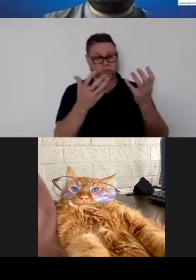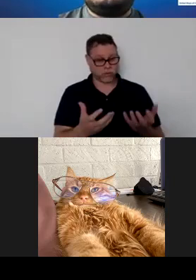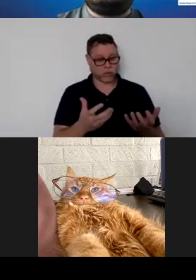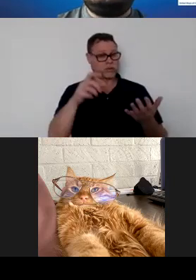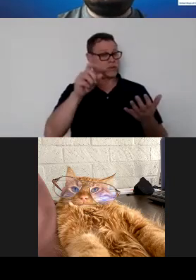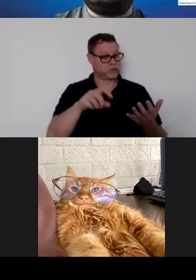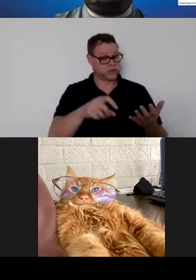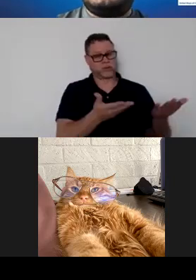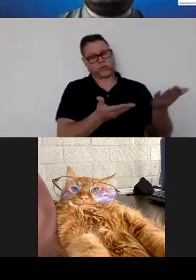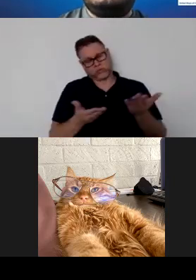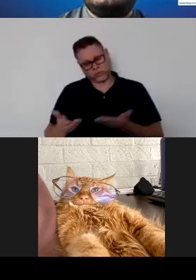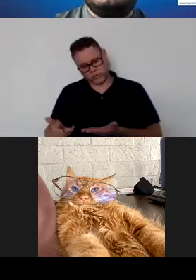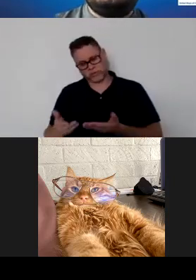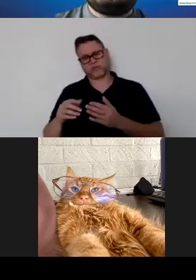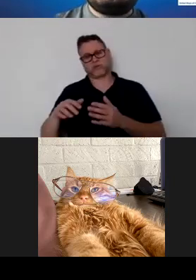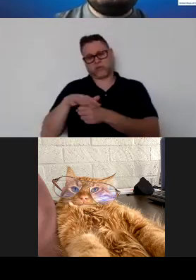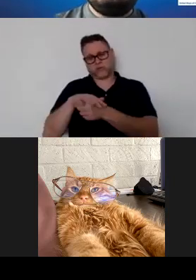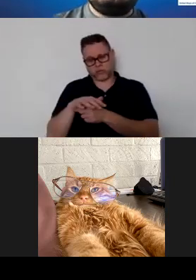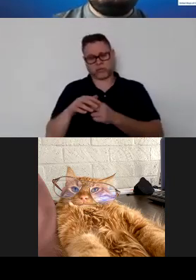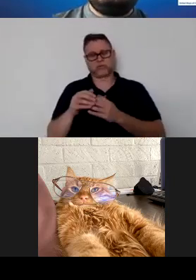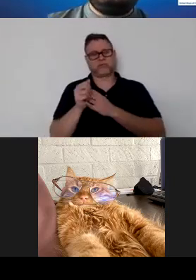governance and leadership at the center.